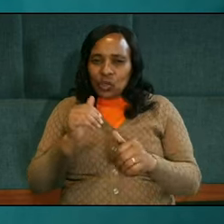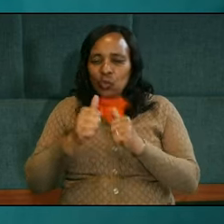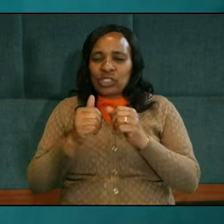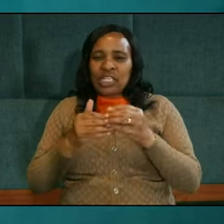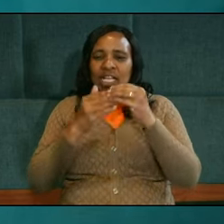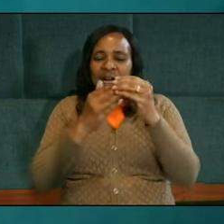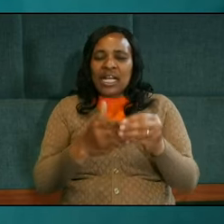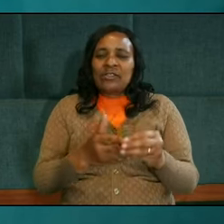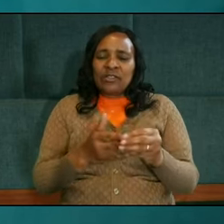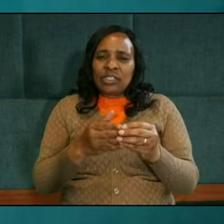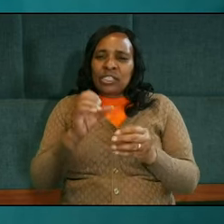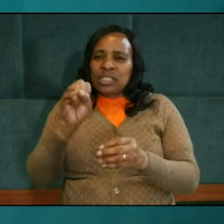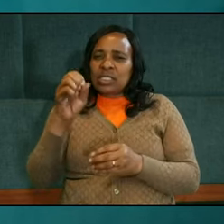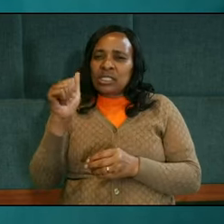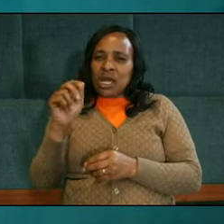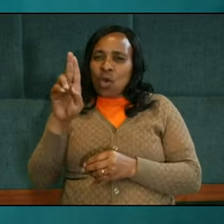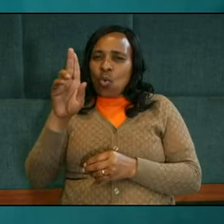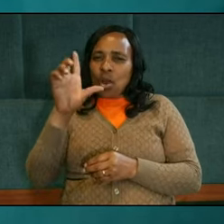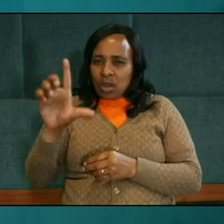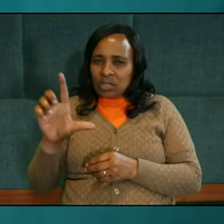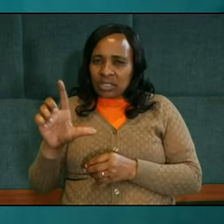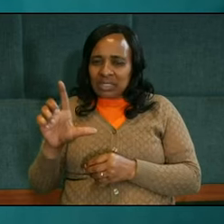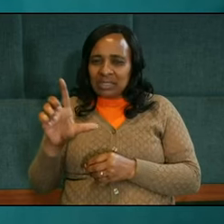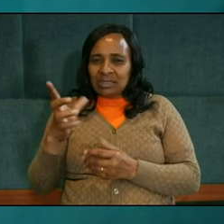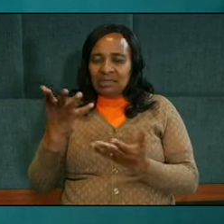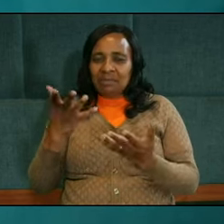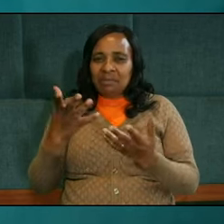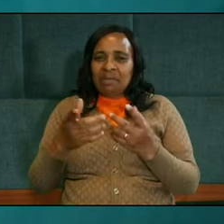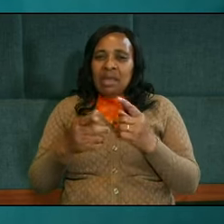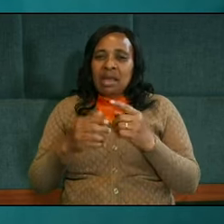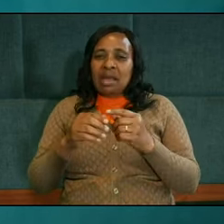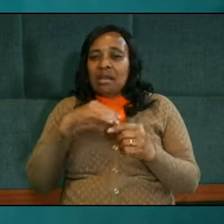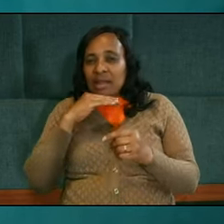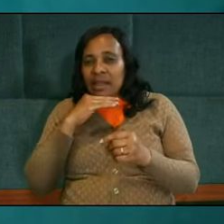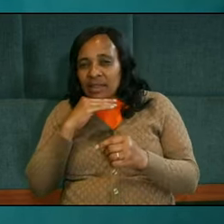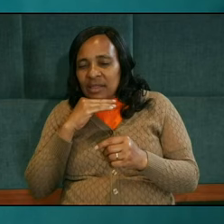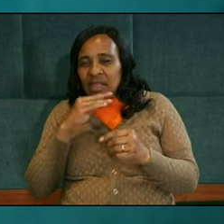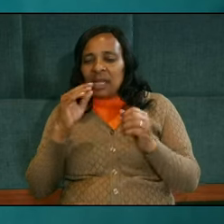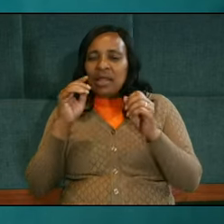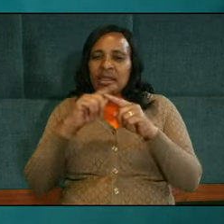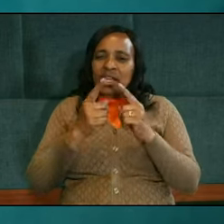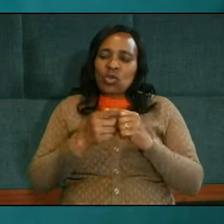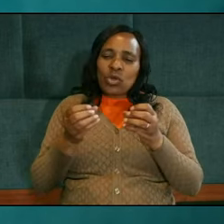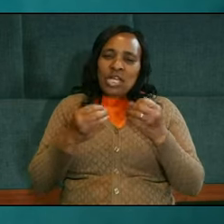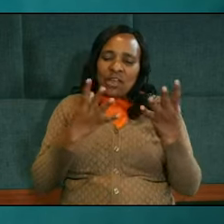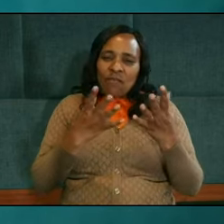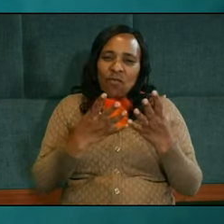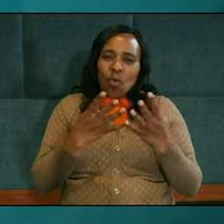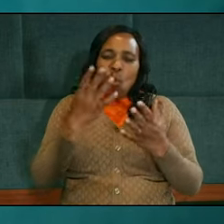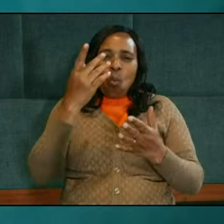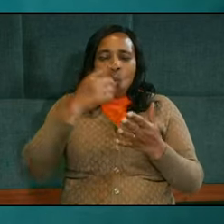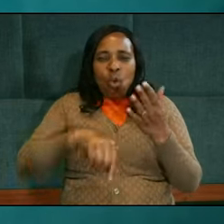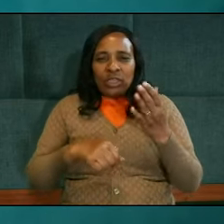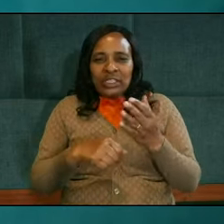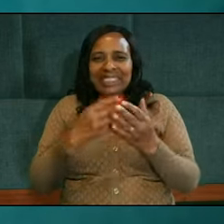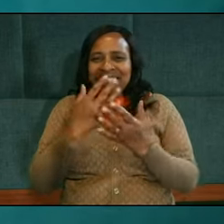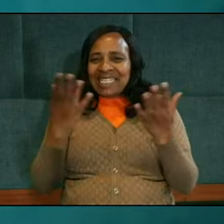downfall. And I just want you to probably maybe give us the punchlines that stood out for